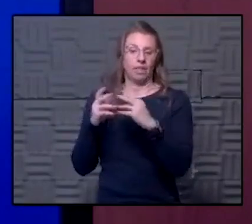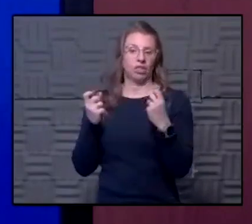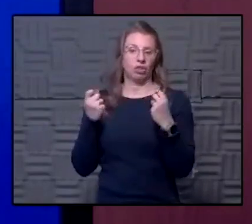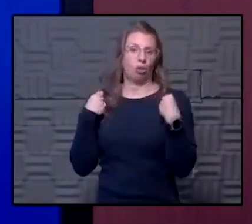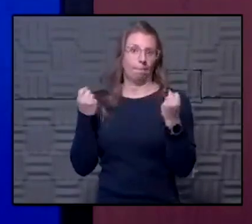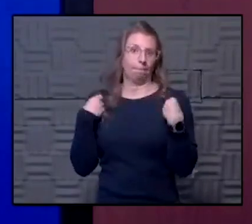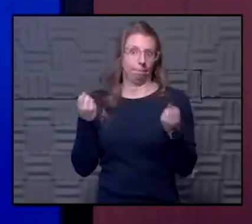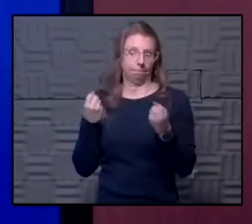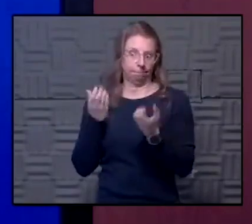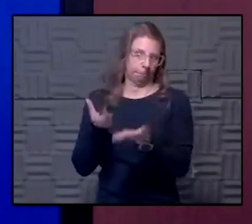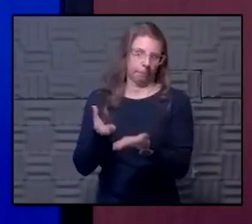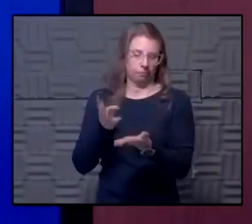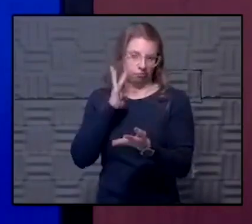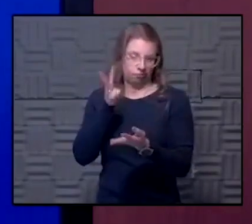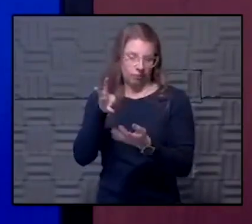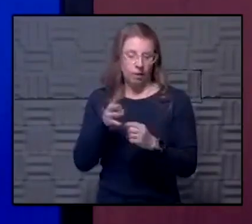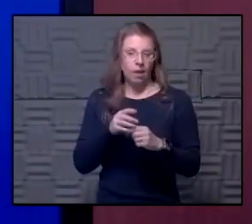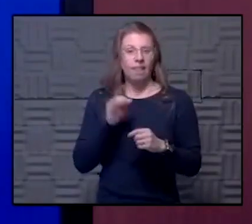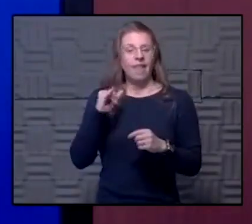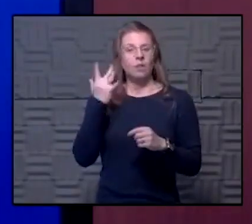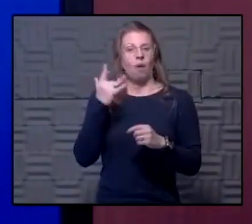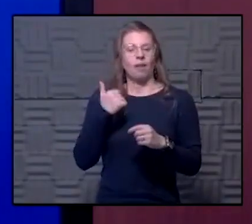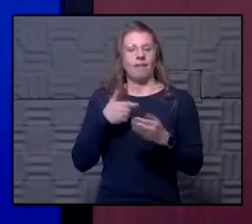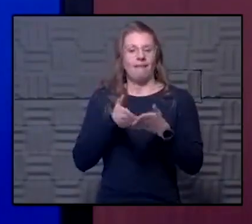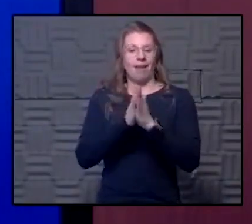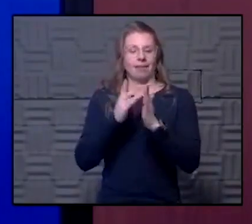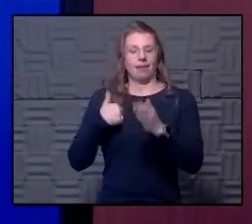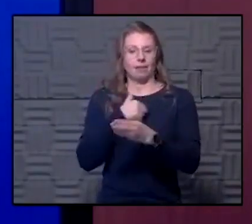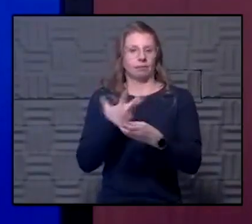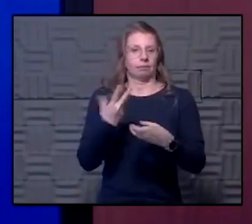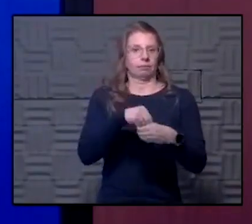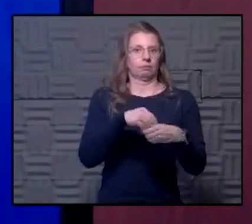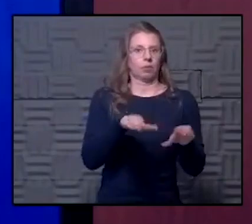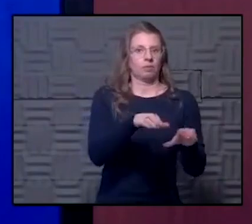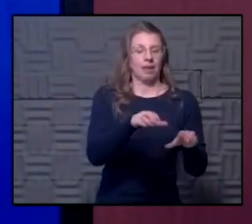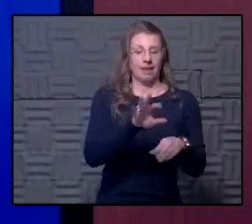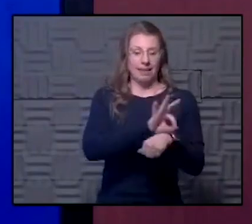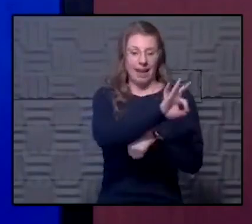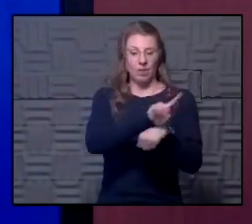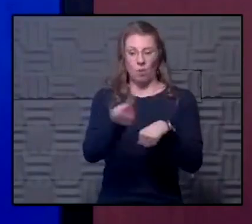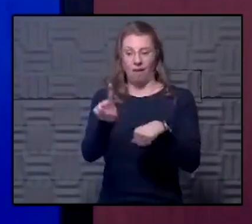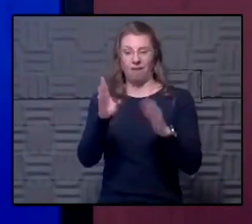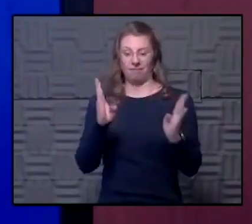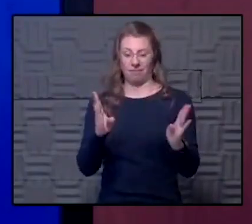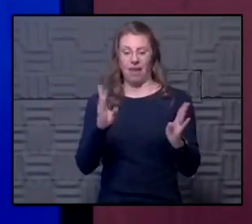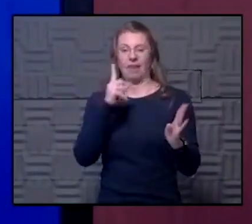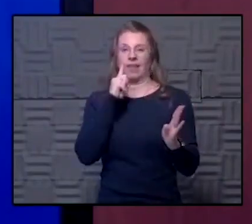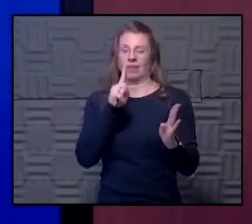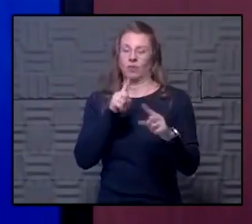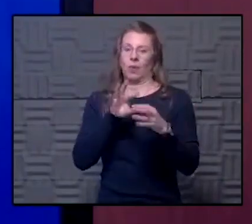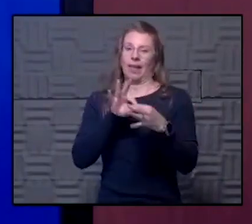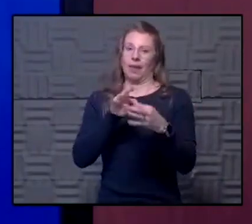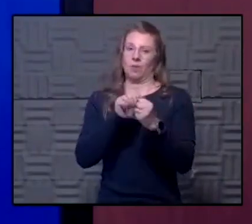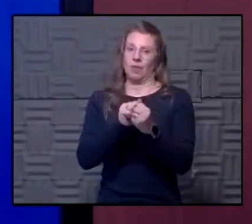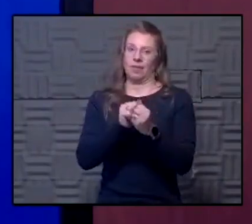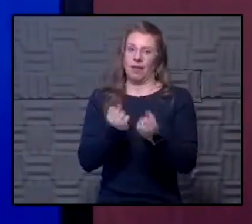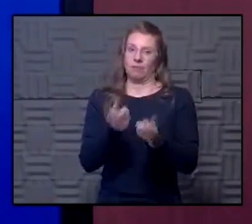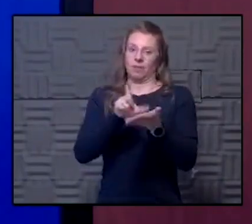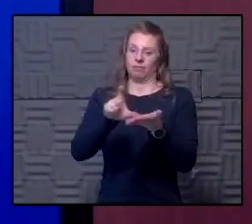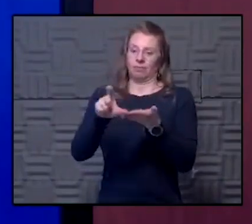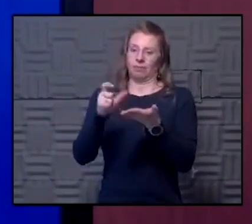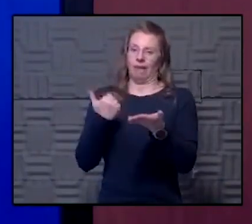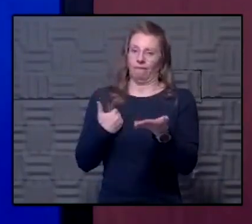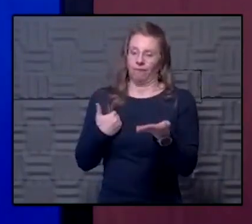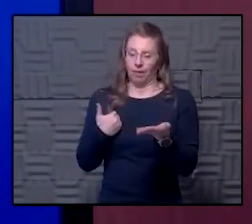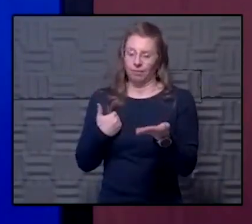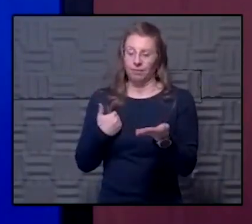that's the reason they've asked us to participate. I have a feeling that the 9-to-1 is really based solely on supply, and that if we had more